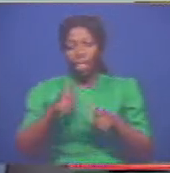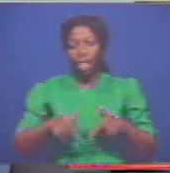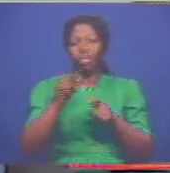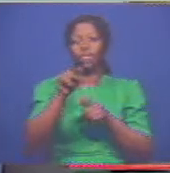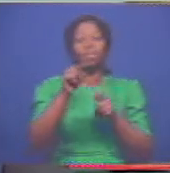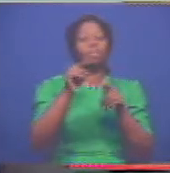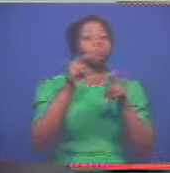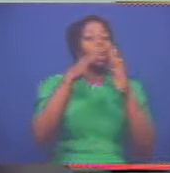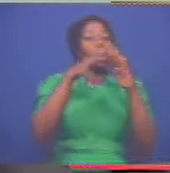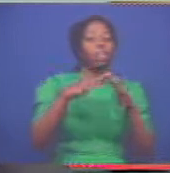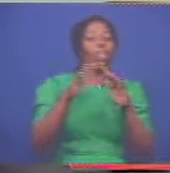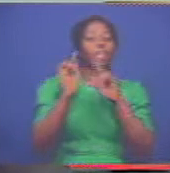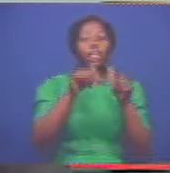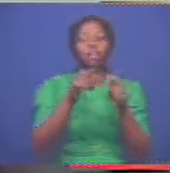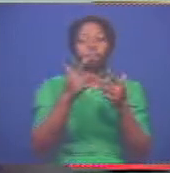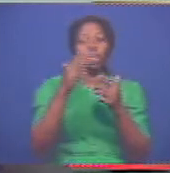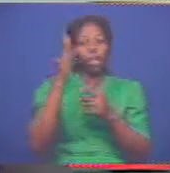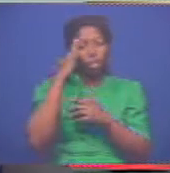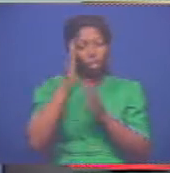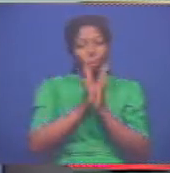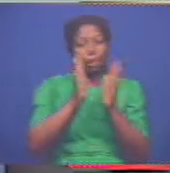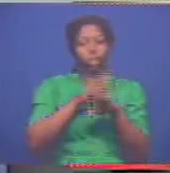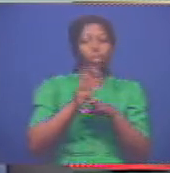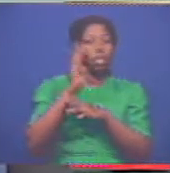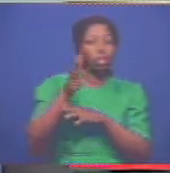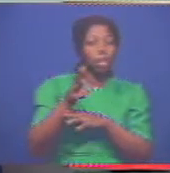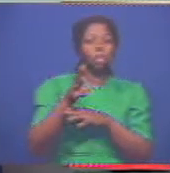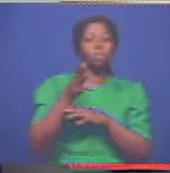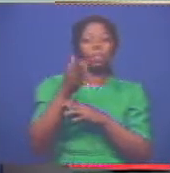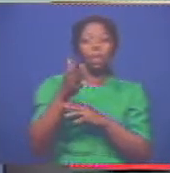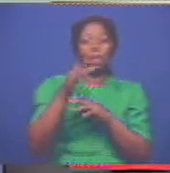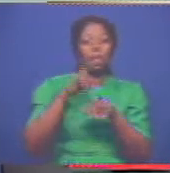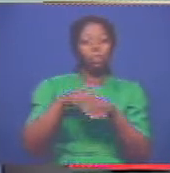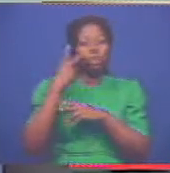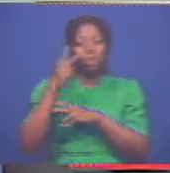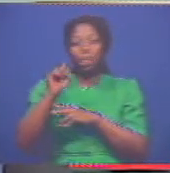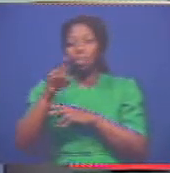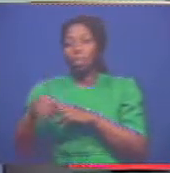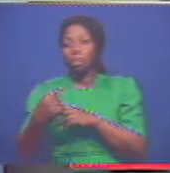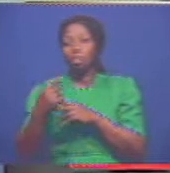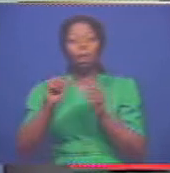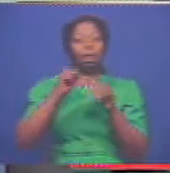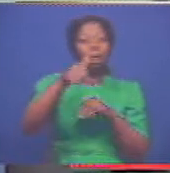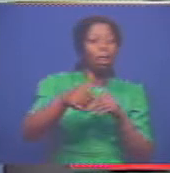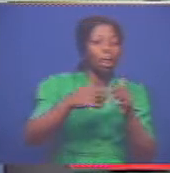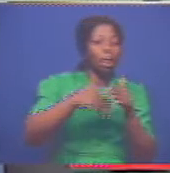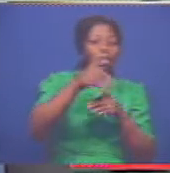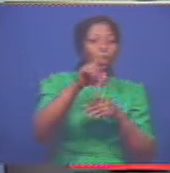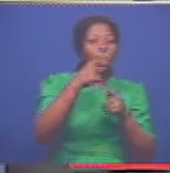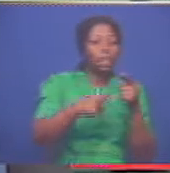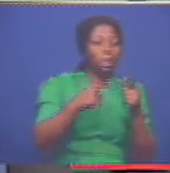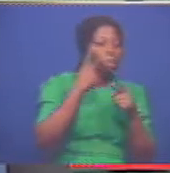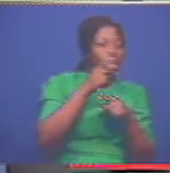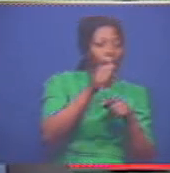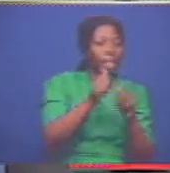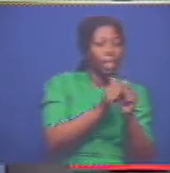there. The moment you see 5,000 houses today, another 10,000 after 1 year, people will be able to contribute to this,